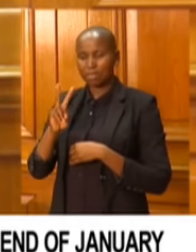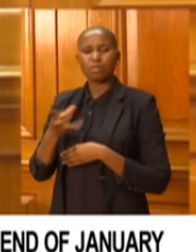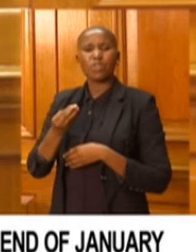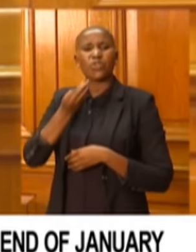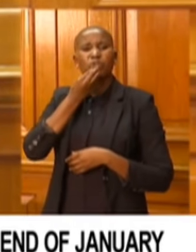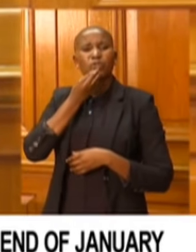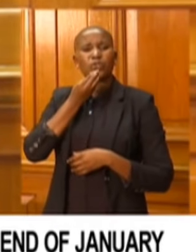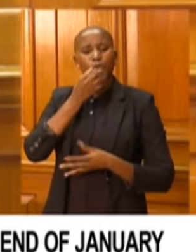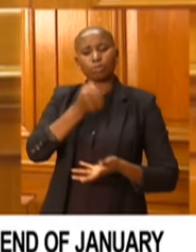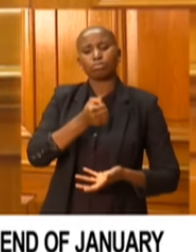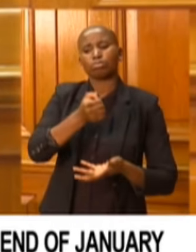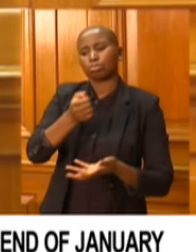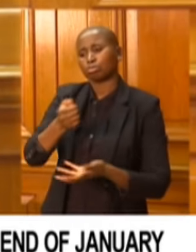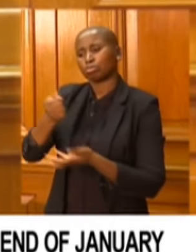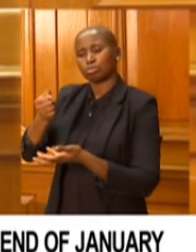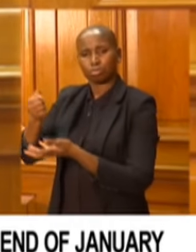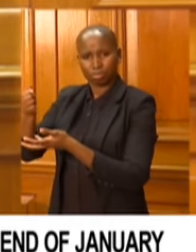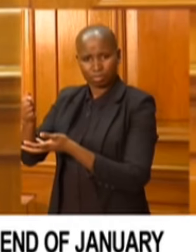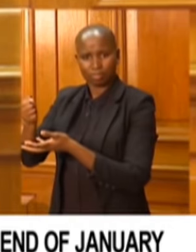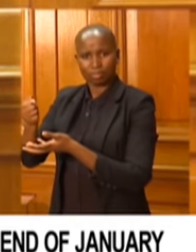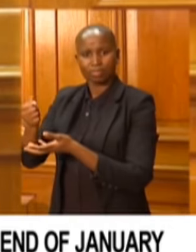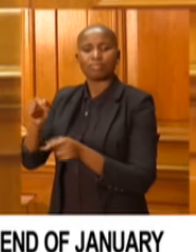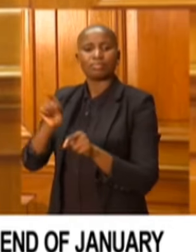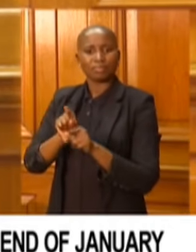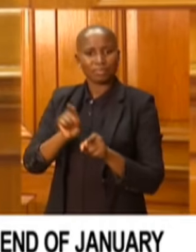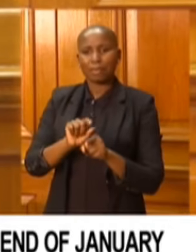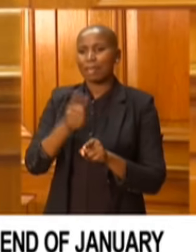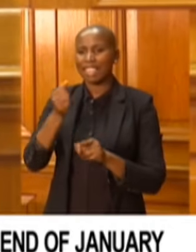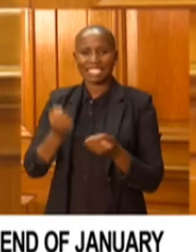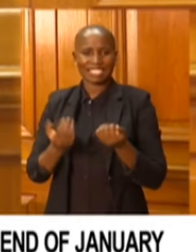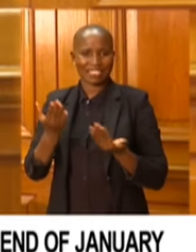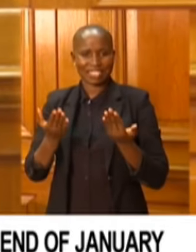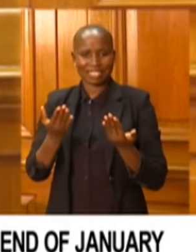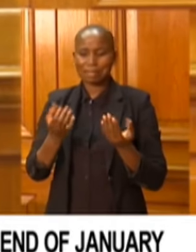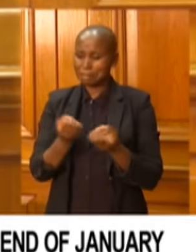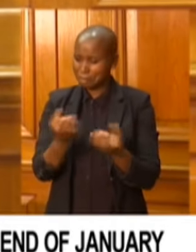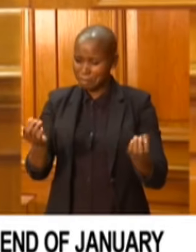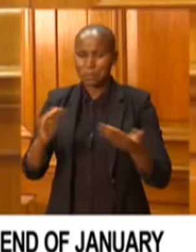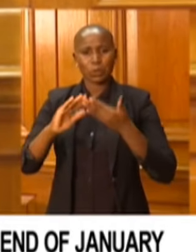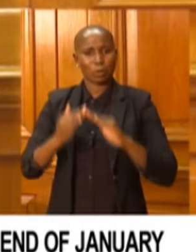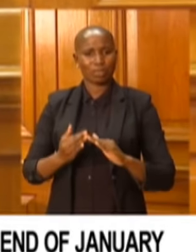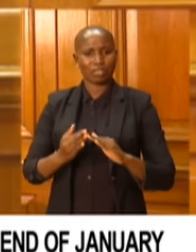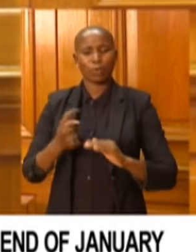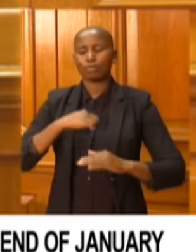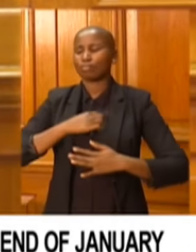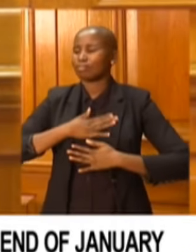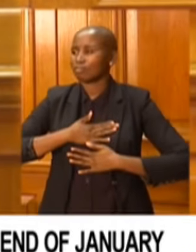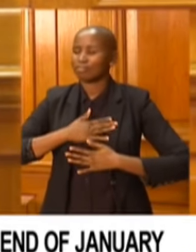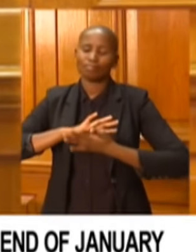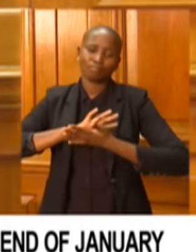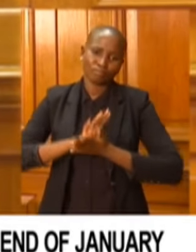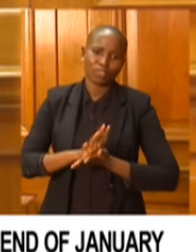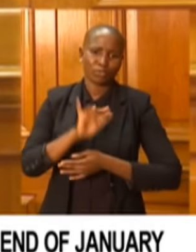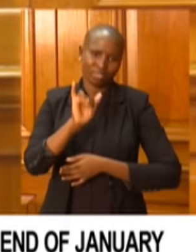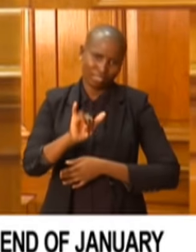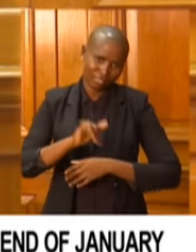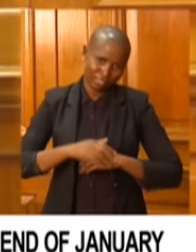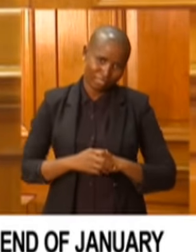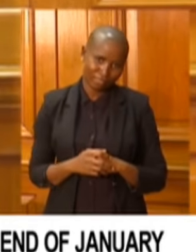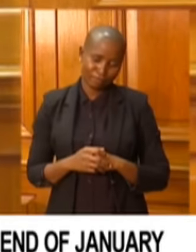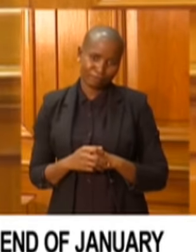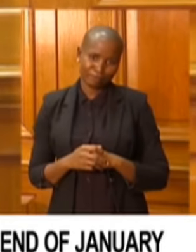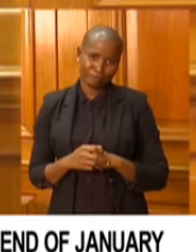schemes and other social services to communities. And we commend them for this. At a